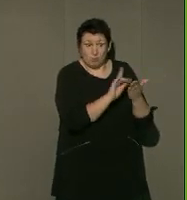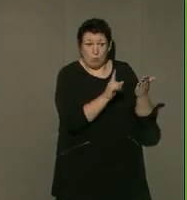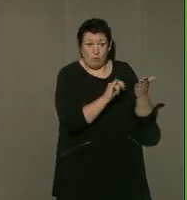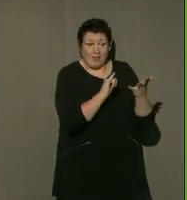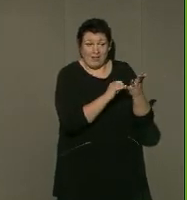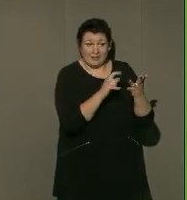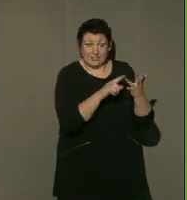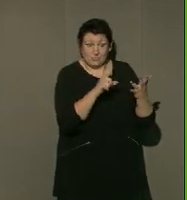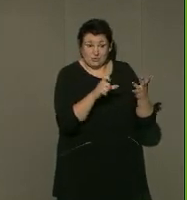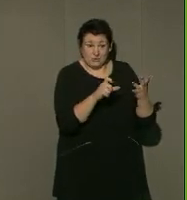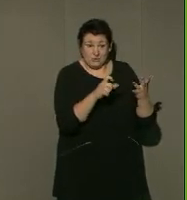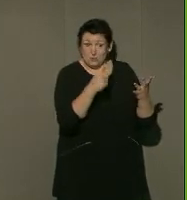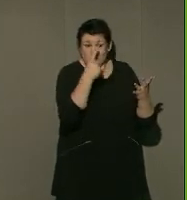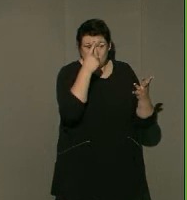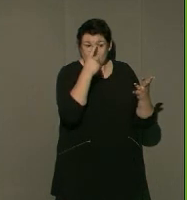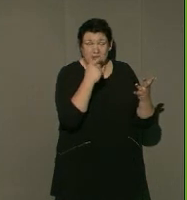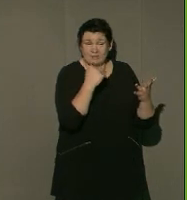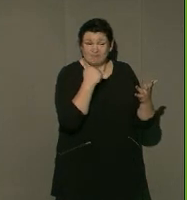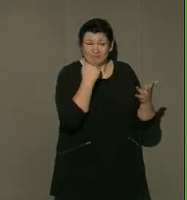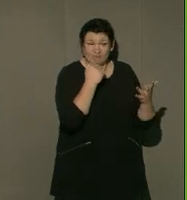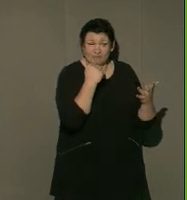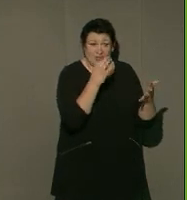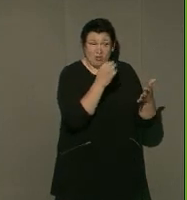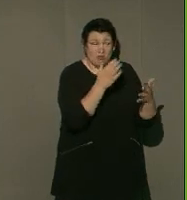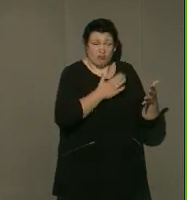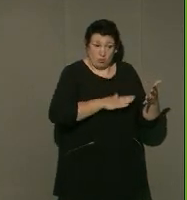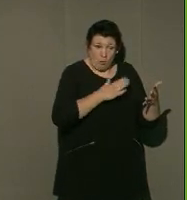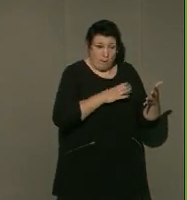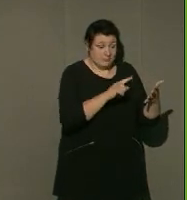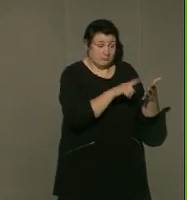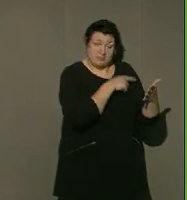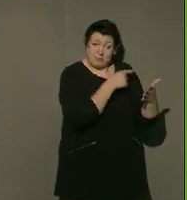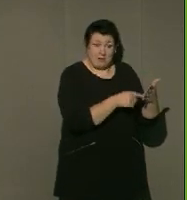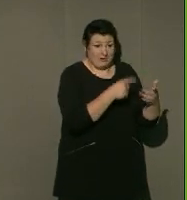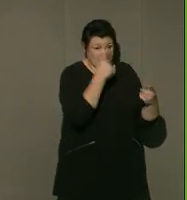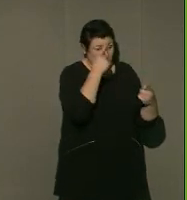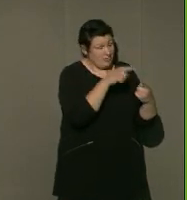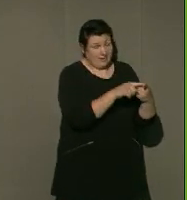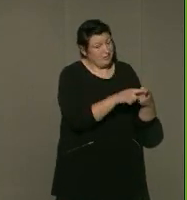not fulfil the requirements of the ballot.